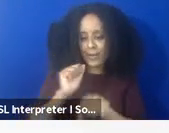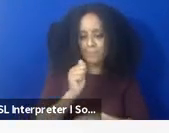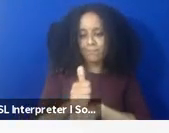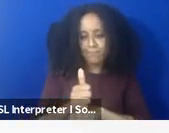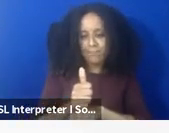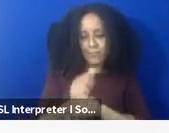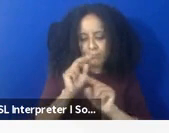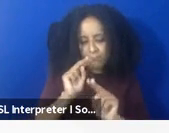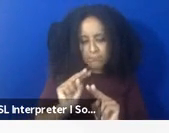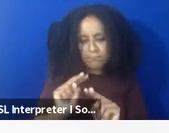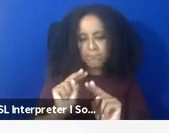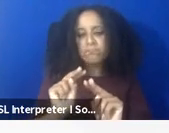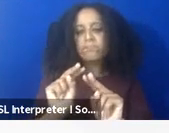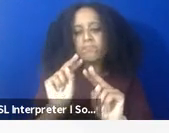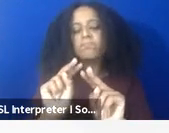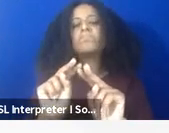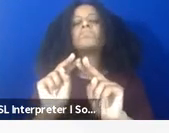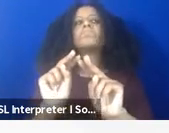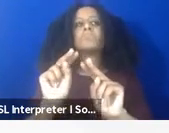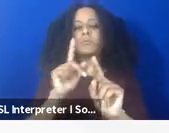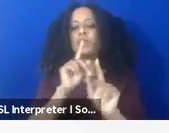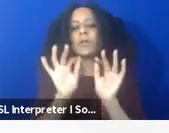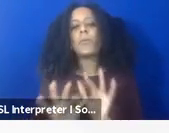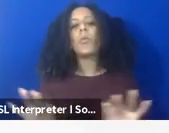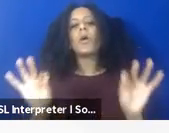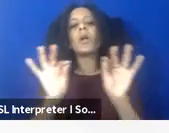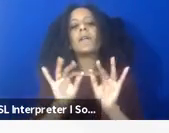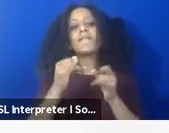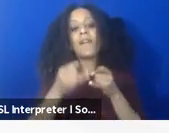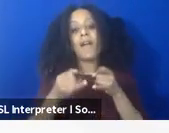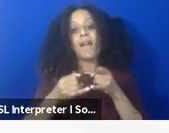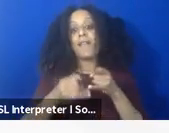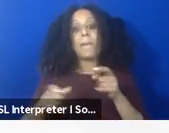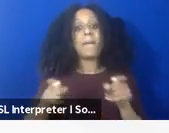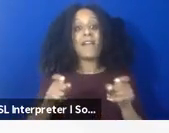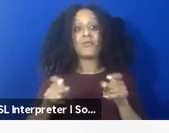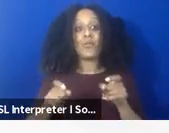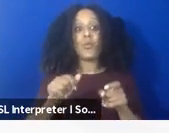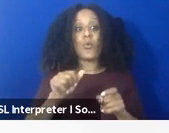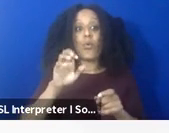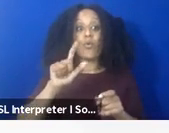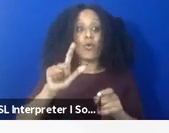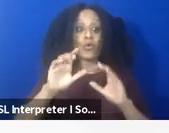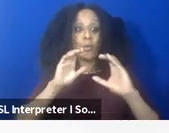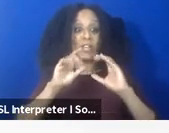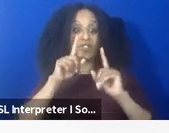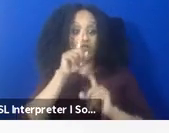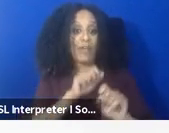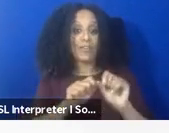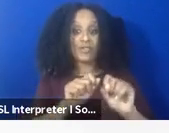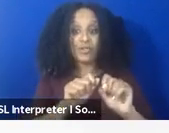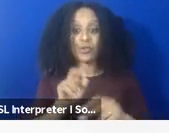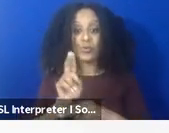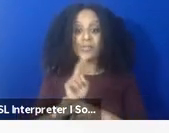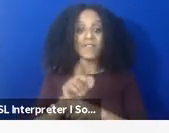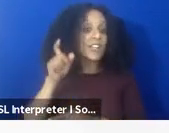measures and monitor things is important. And then finally, management, oral rehabilitation, communication strategies, the use of hearing aids